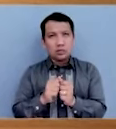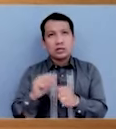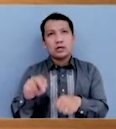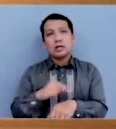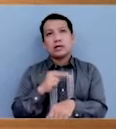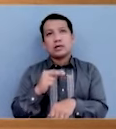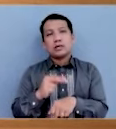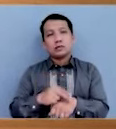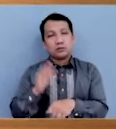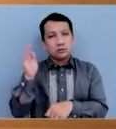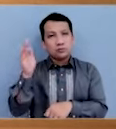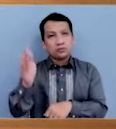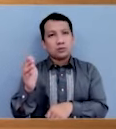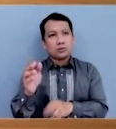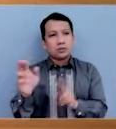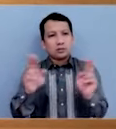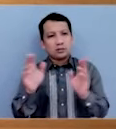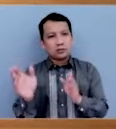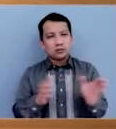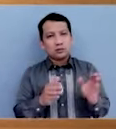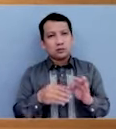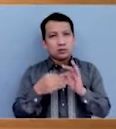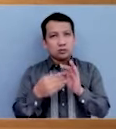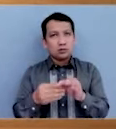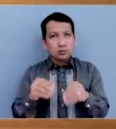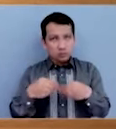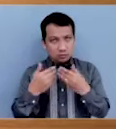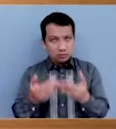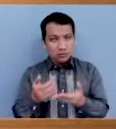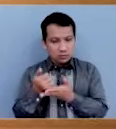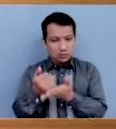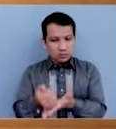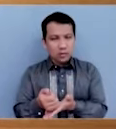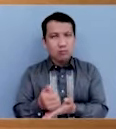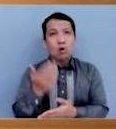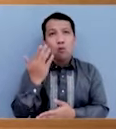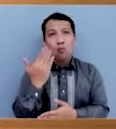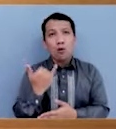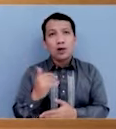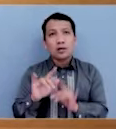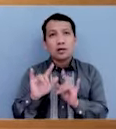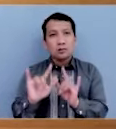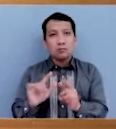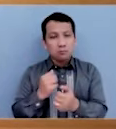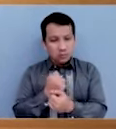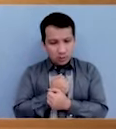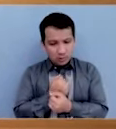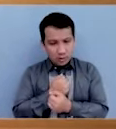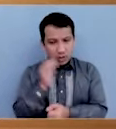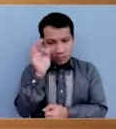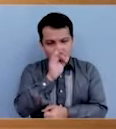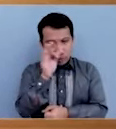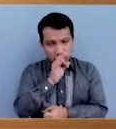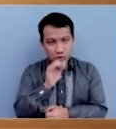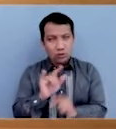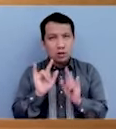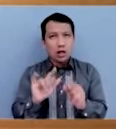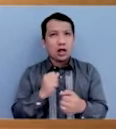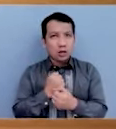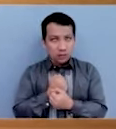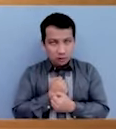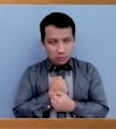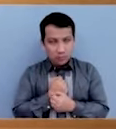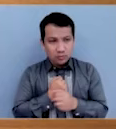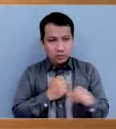future. Handa silang maghandog ng tulong dahil mahal nila ang kanilang kapwa Pilipino at mahal na mahal nila